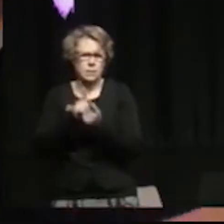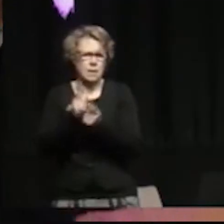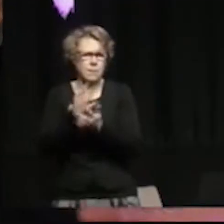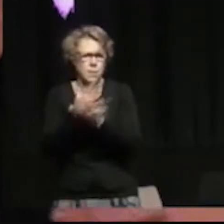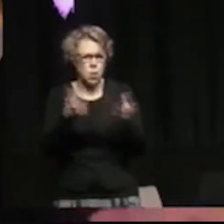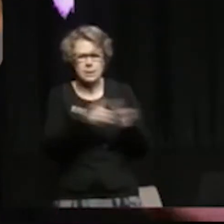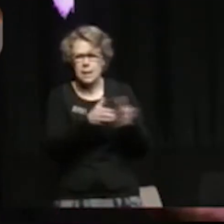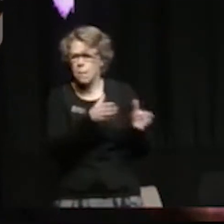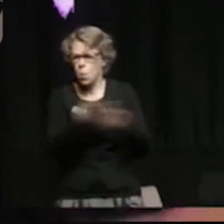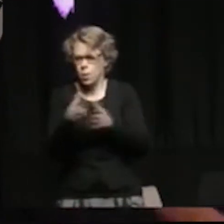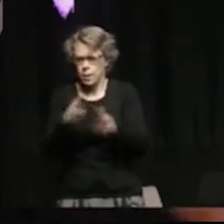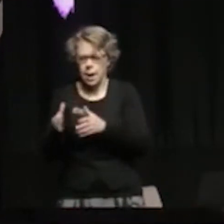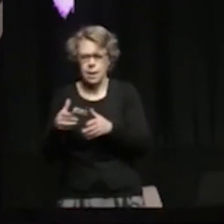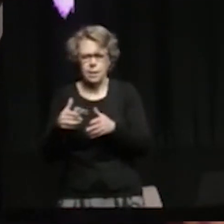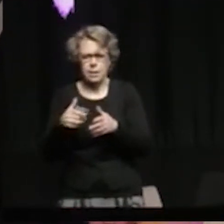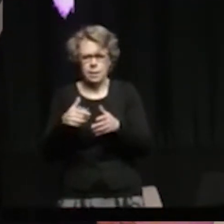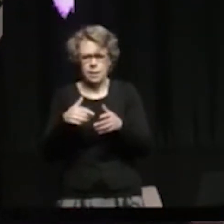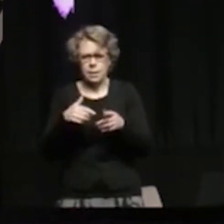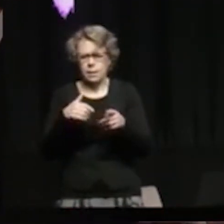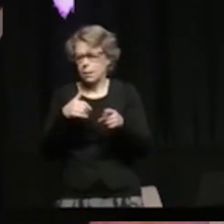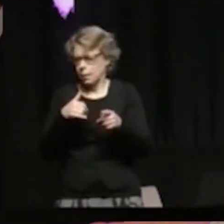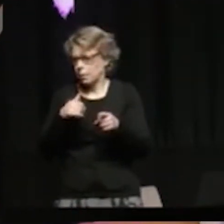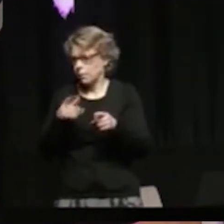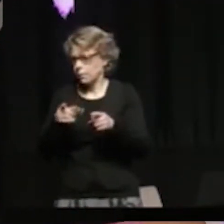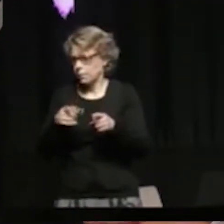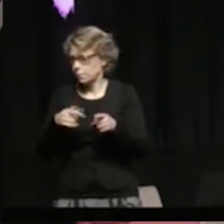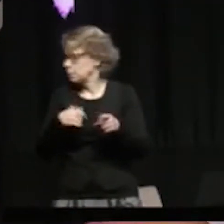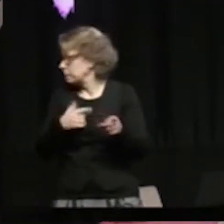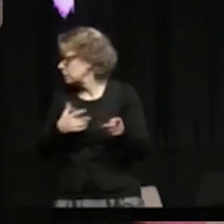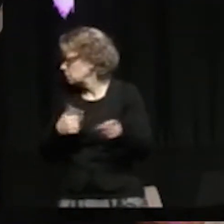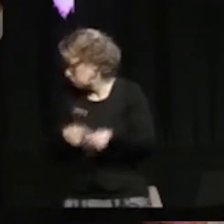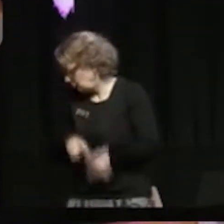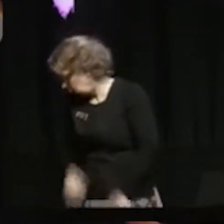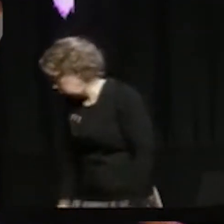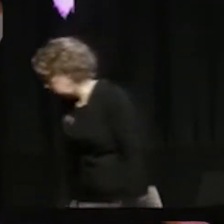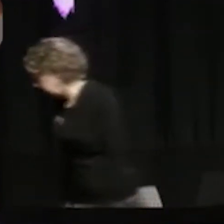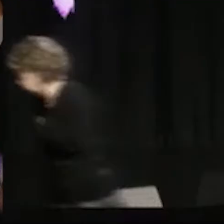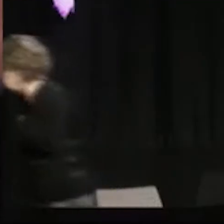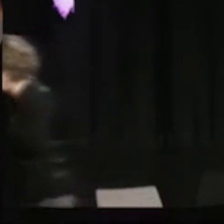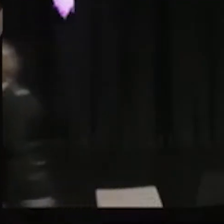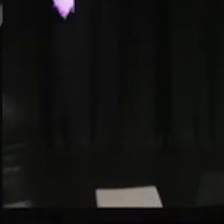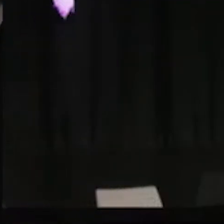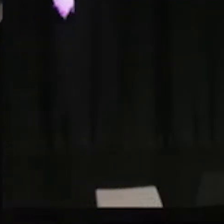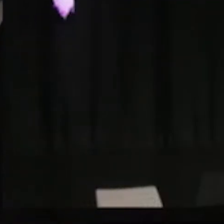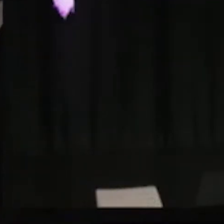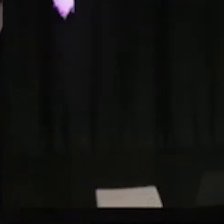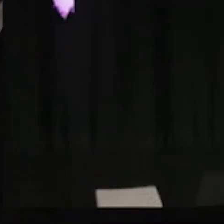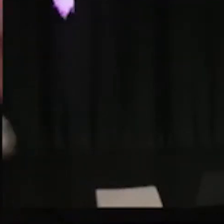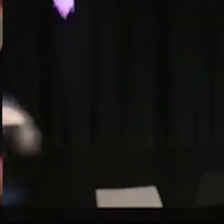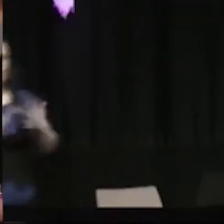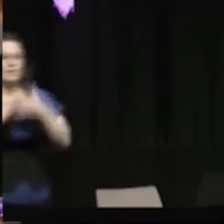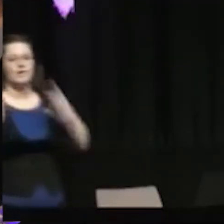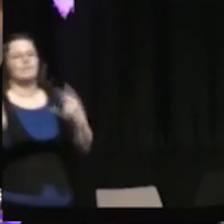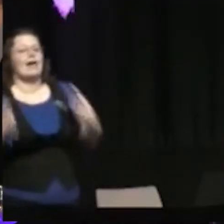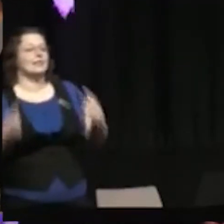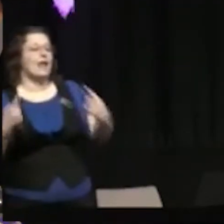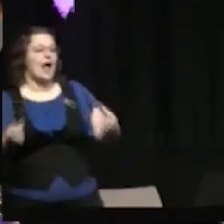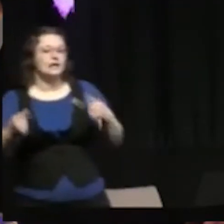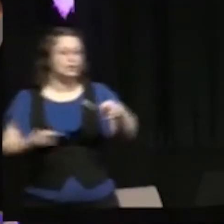lecturing. Also, I meet many coordinators of the Icon, which I find many of